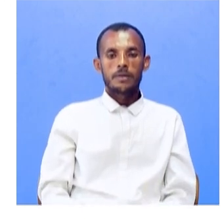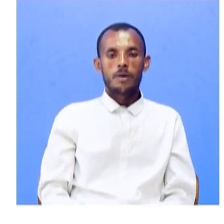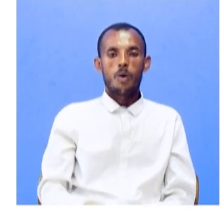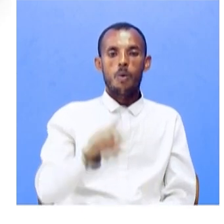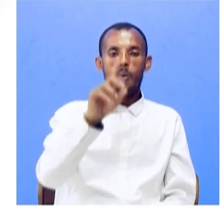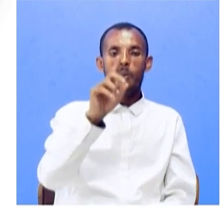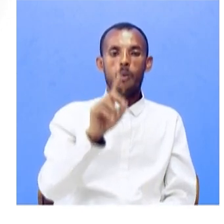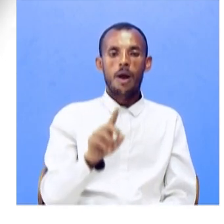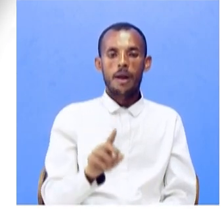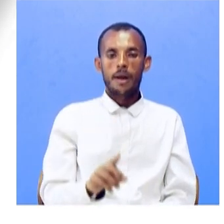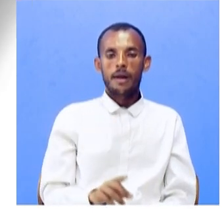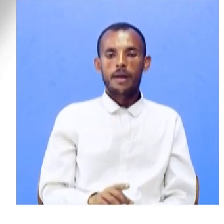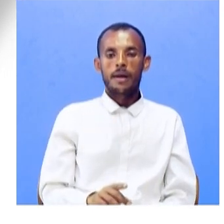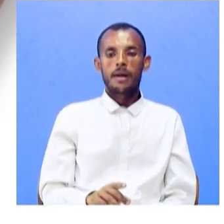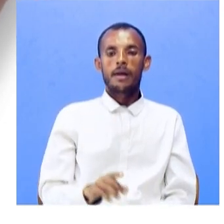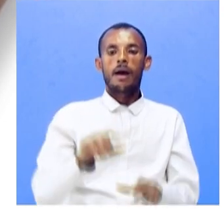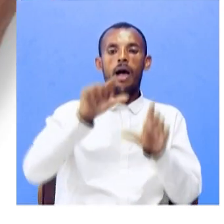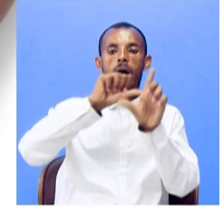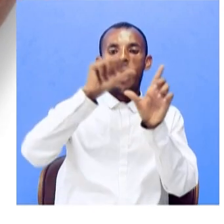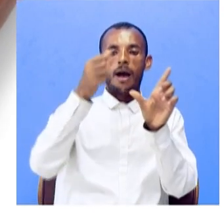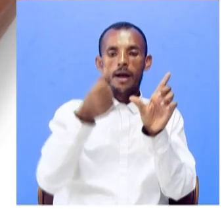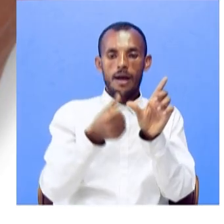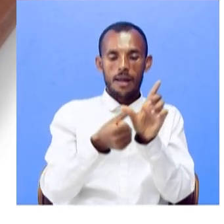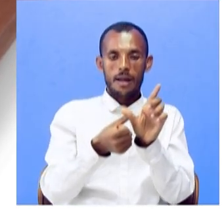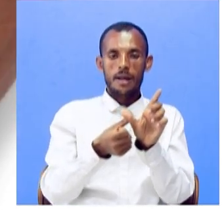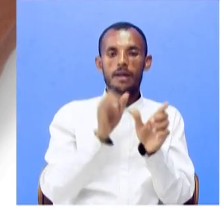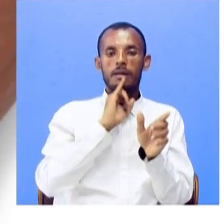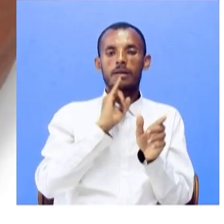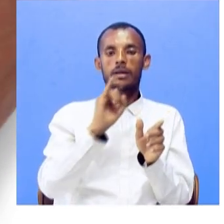one angle is